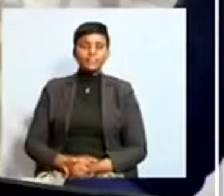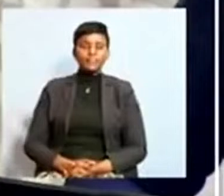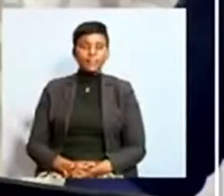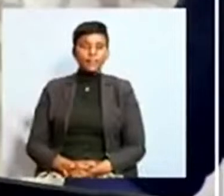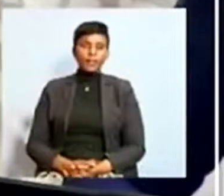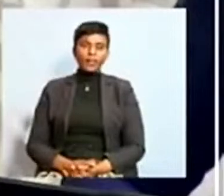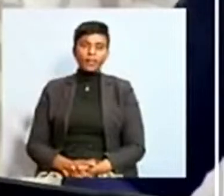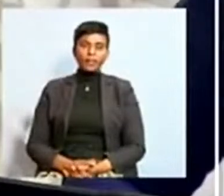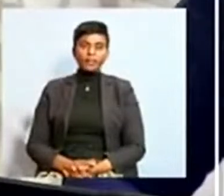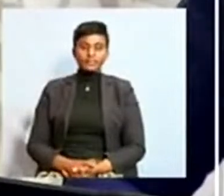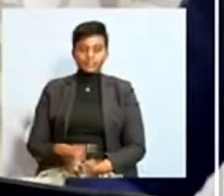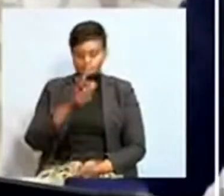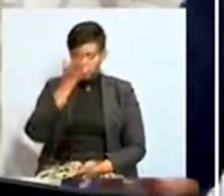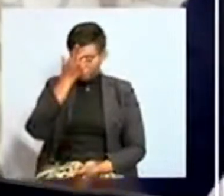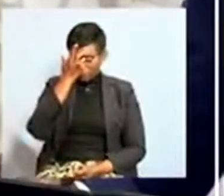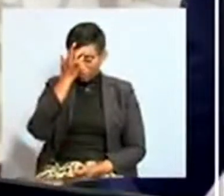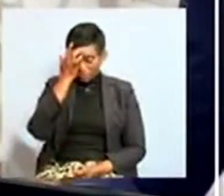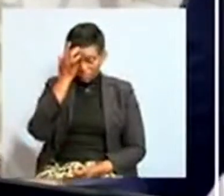me.